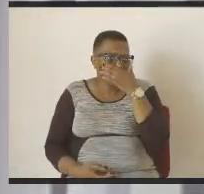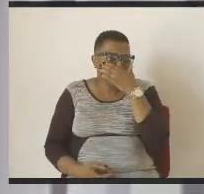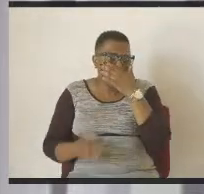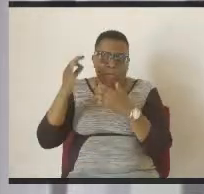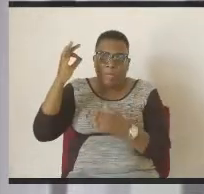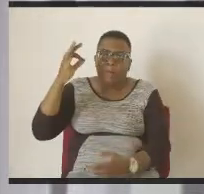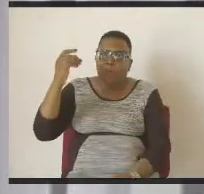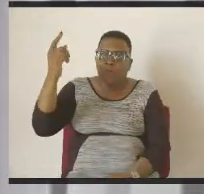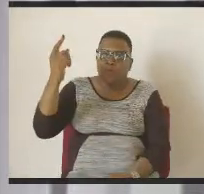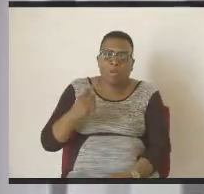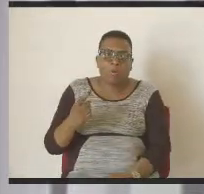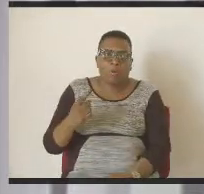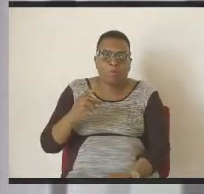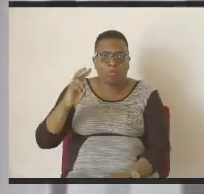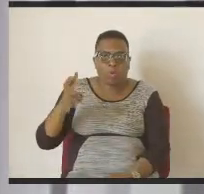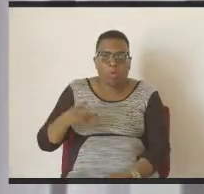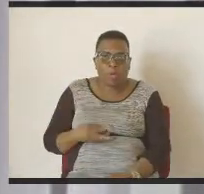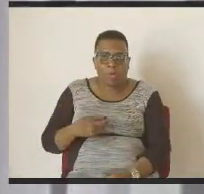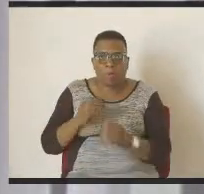comes with the official welcome.